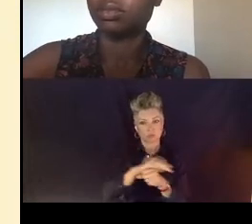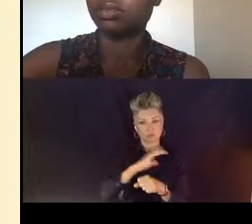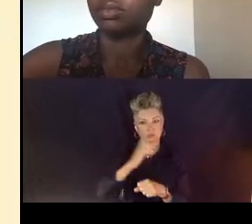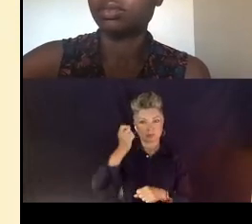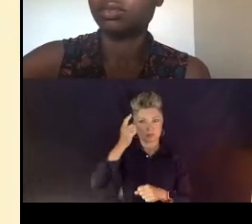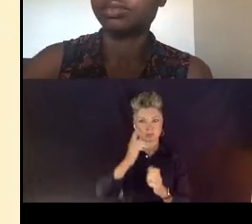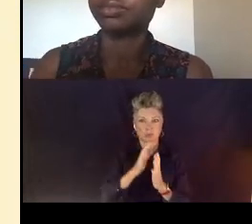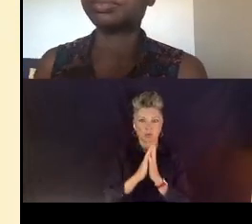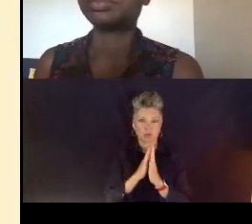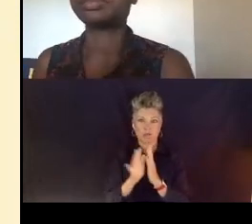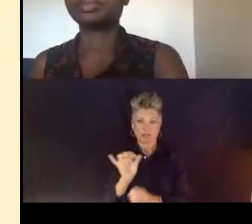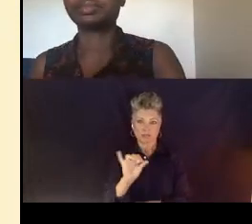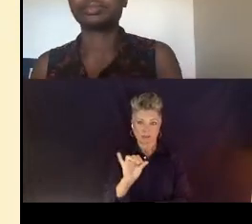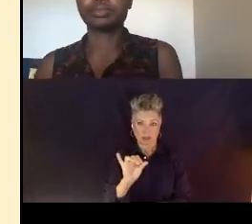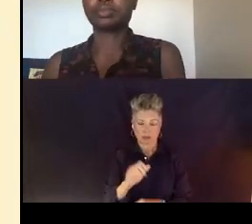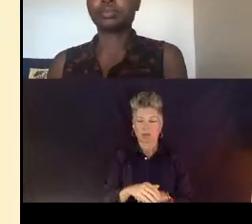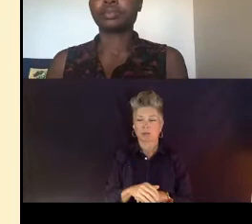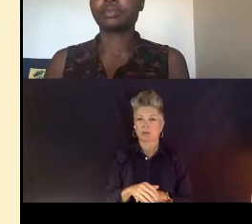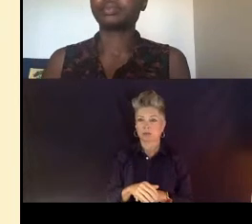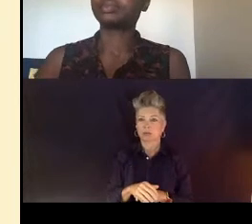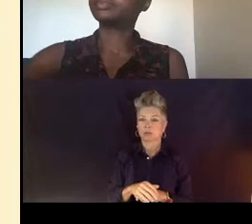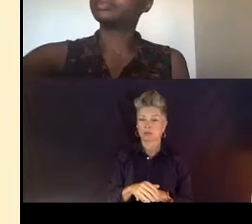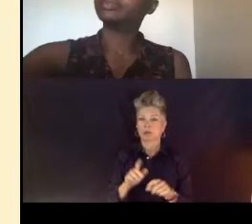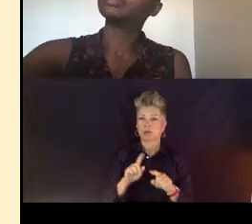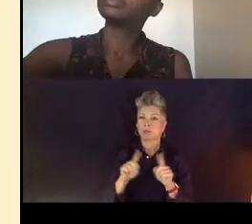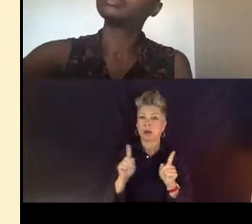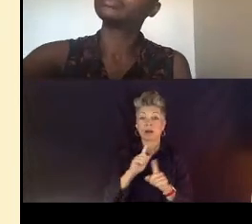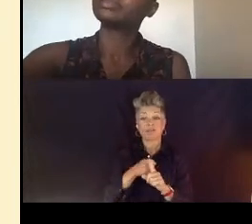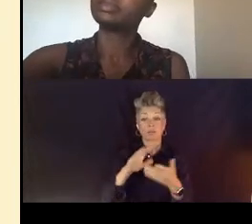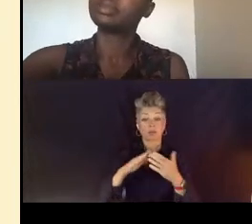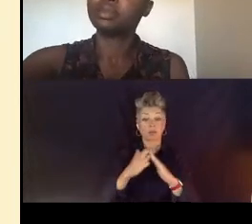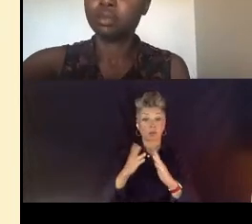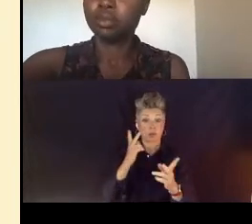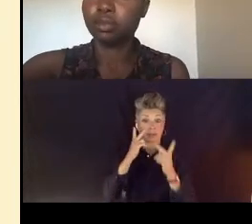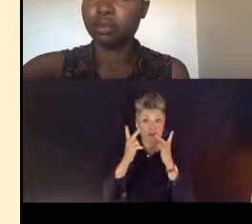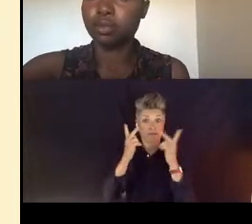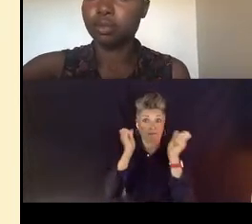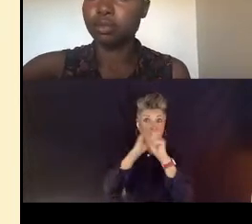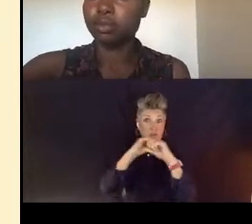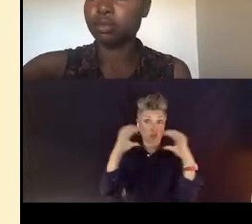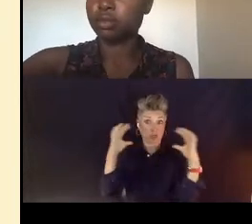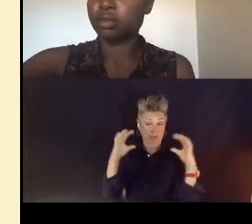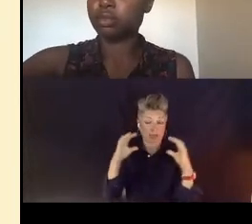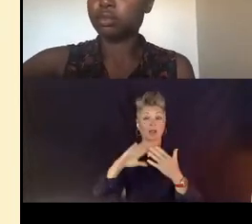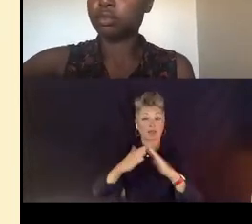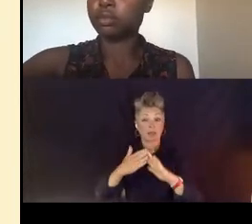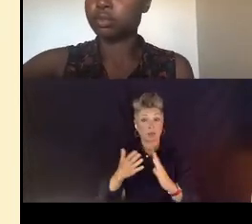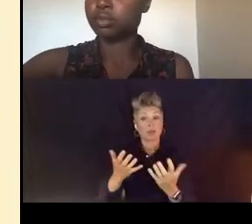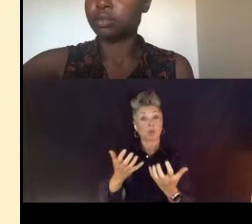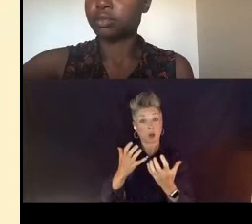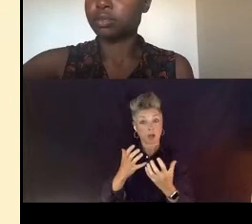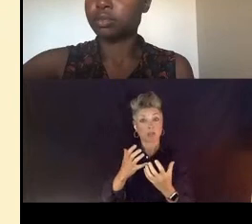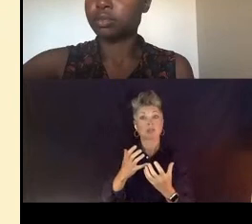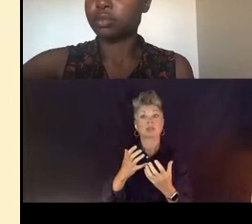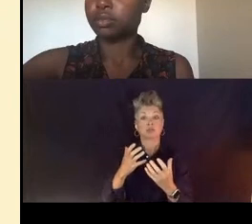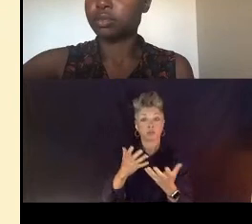like. But from the community visioning, the community wants to engage more with the street.